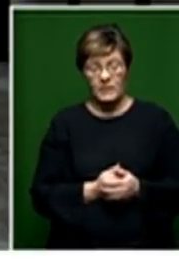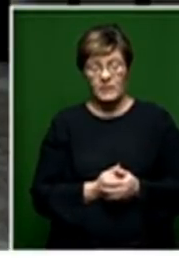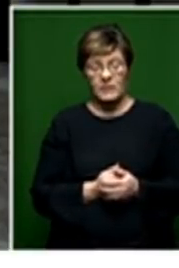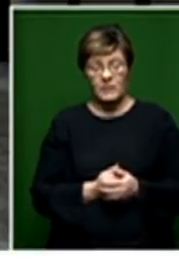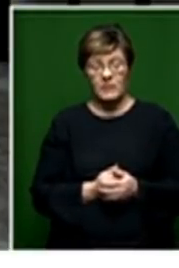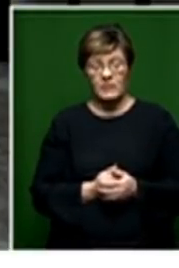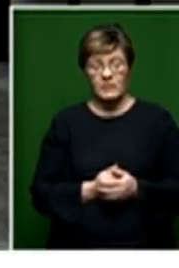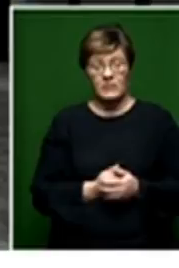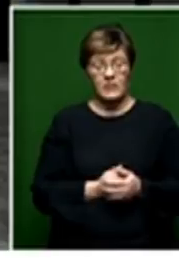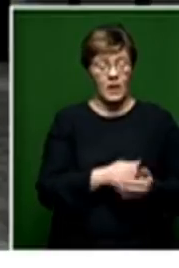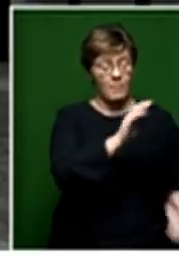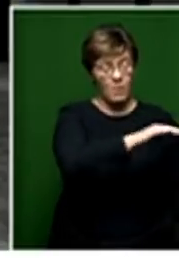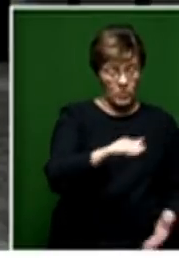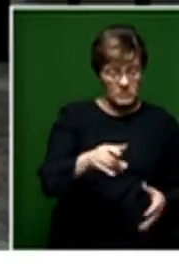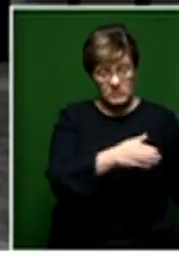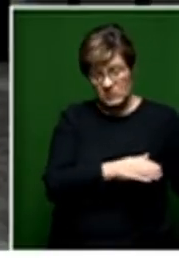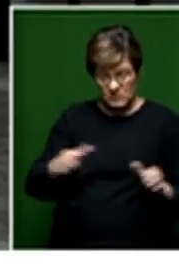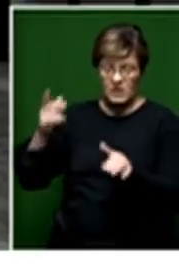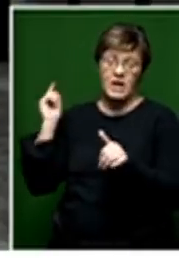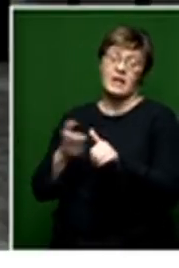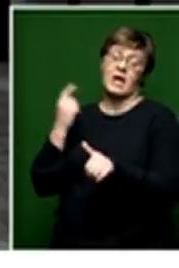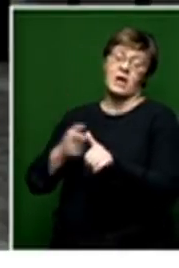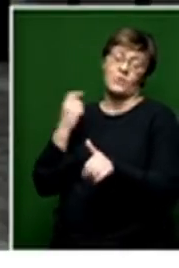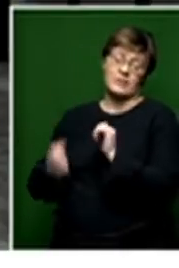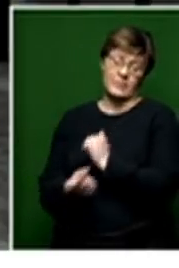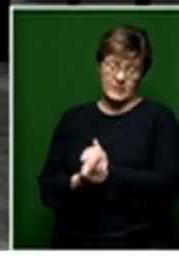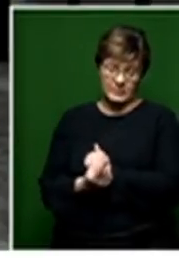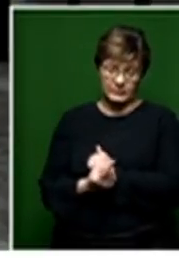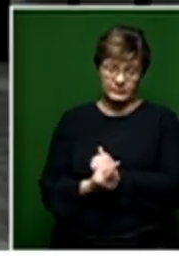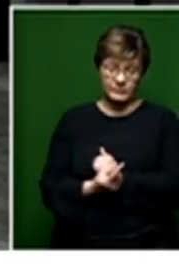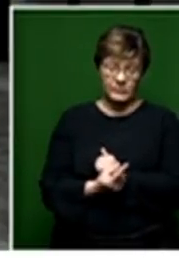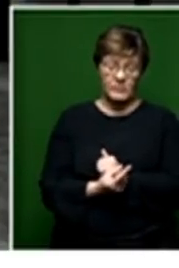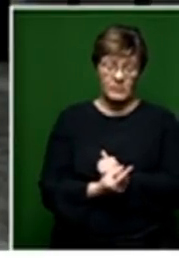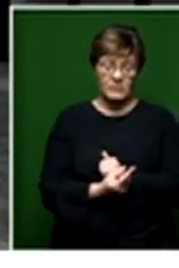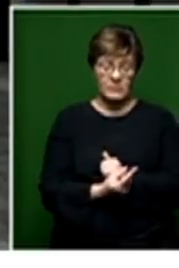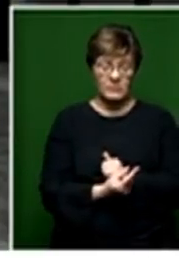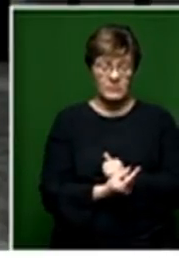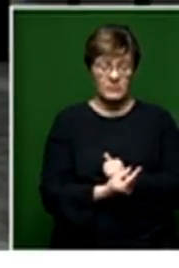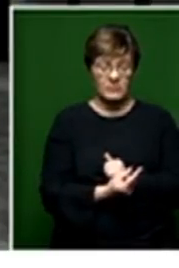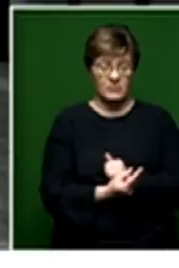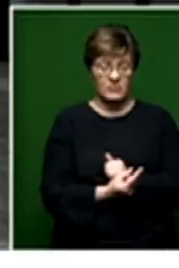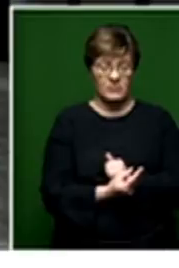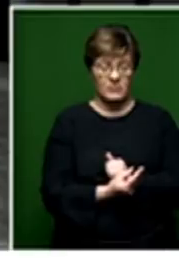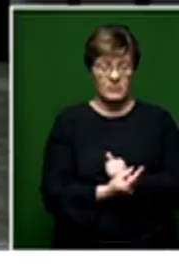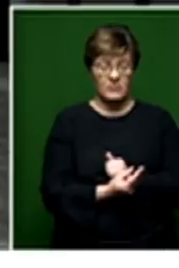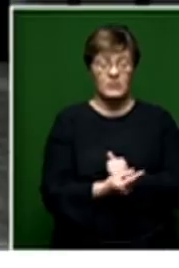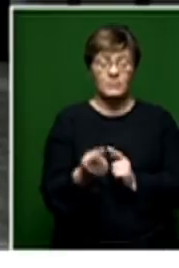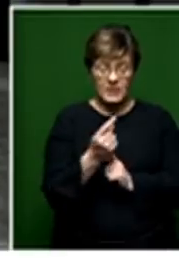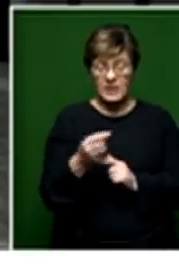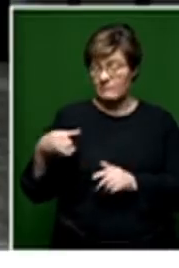obviously the ballots will be taken out and counting will take place. And while that is taking place, they will be